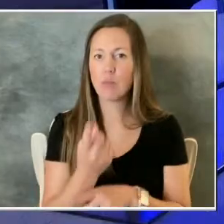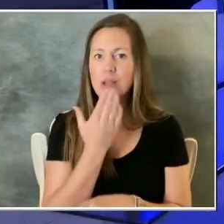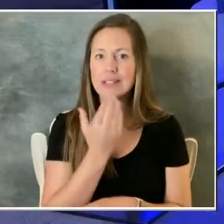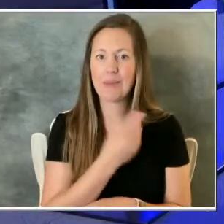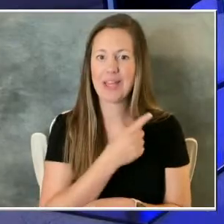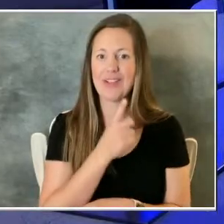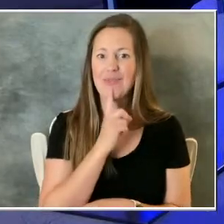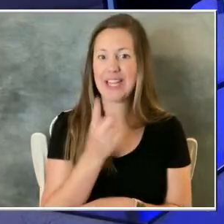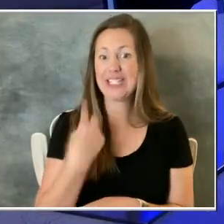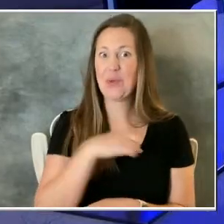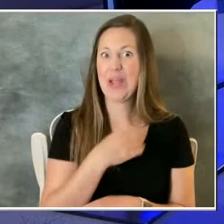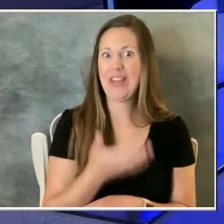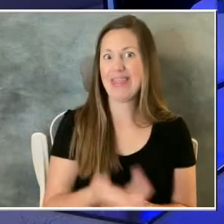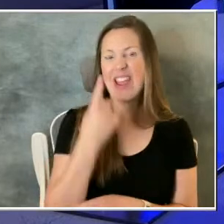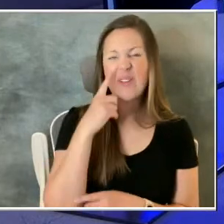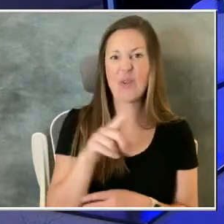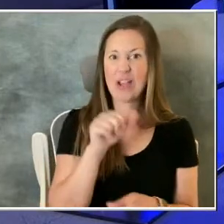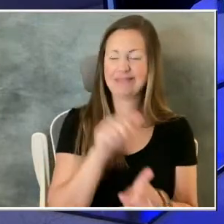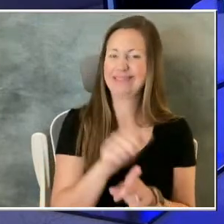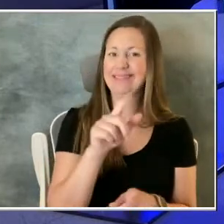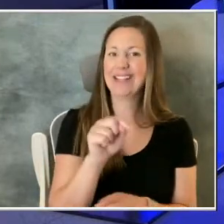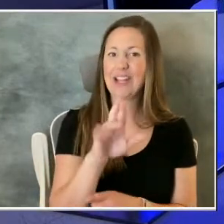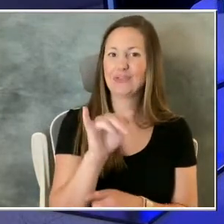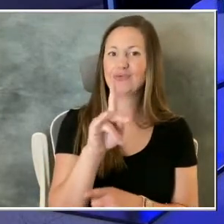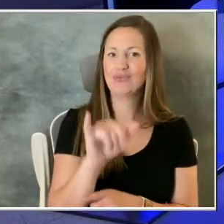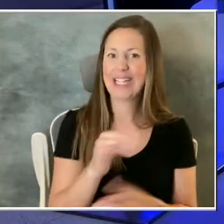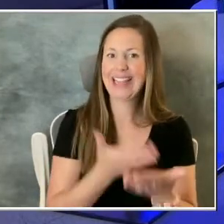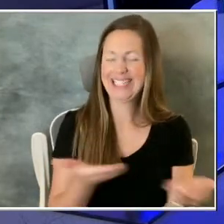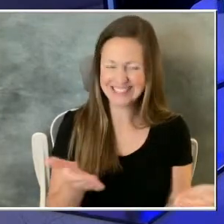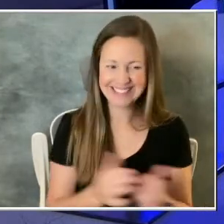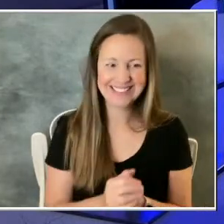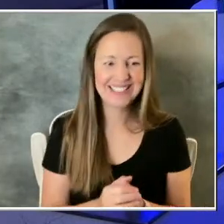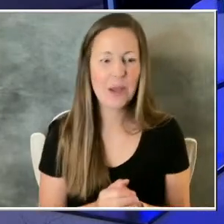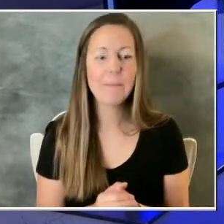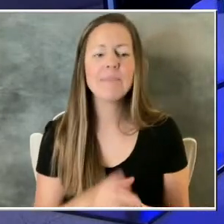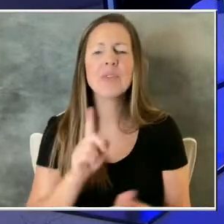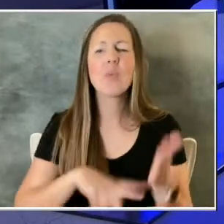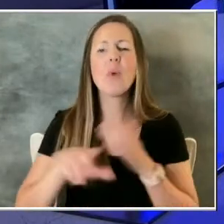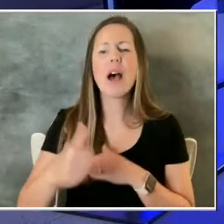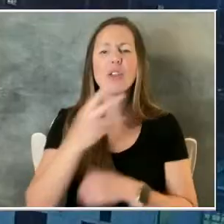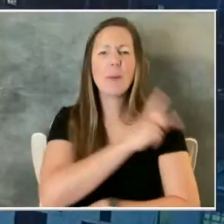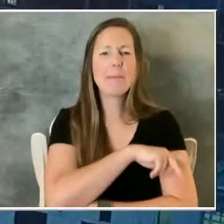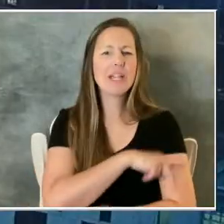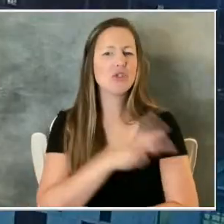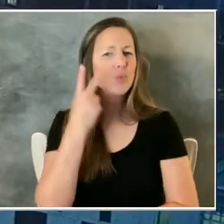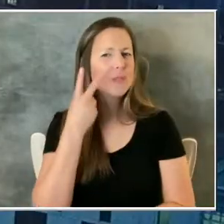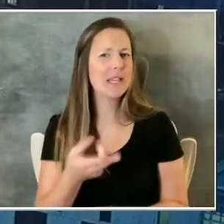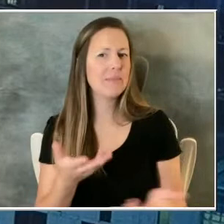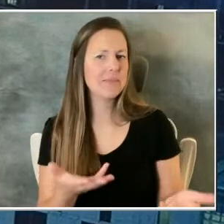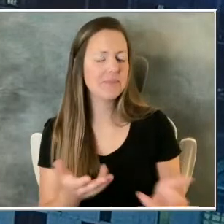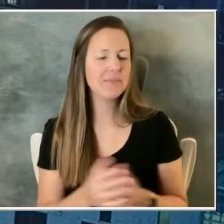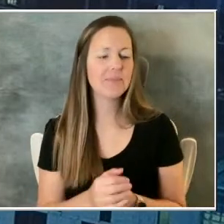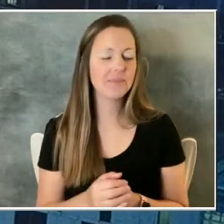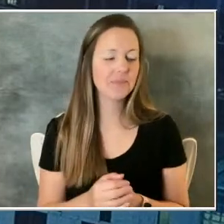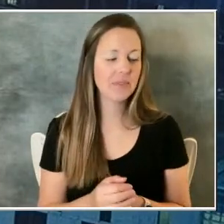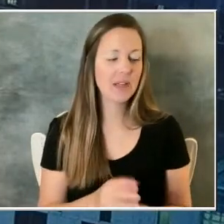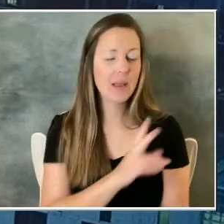tricky things. That kind of sums that up. What other patients do you see as an endocrinologist? We see patients with thyroid